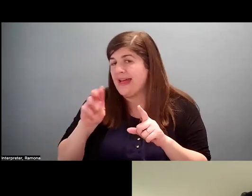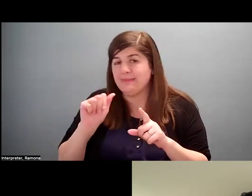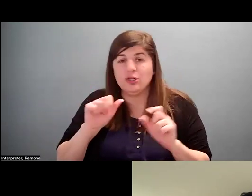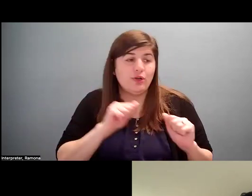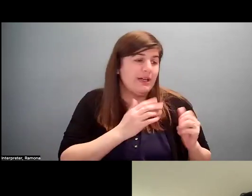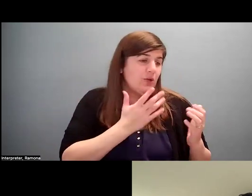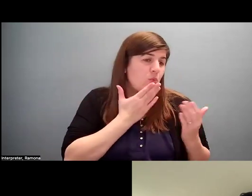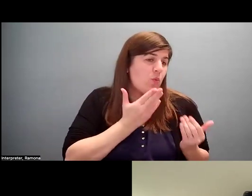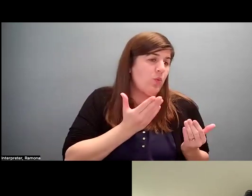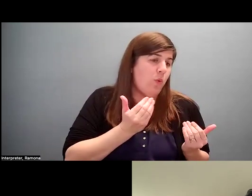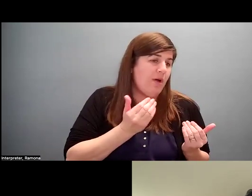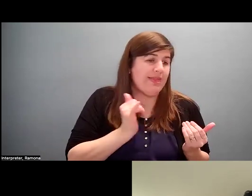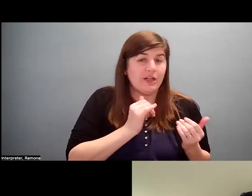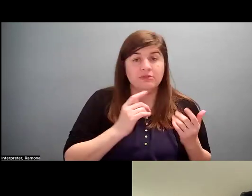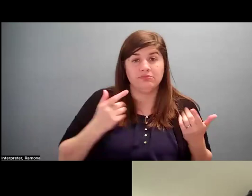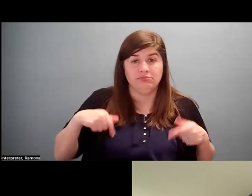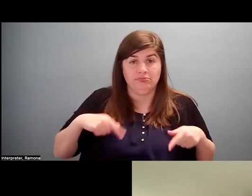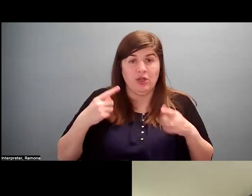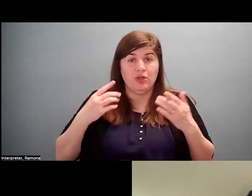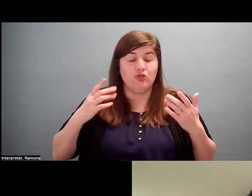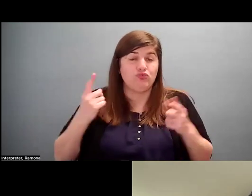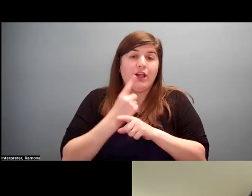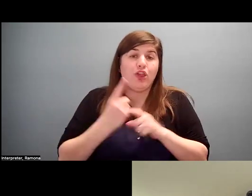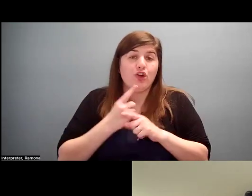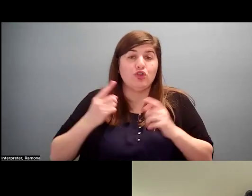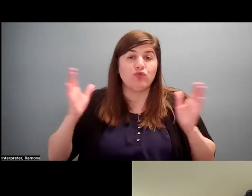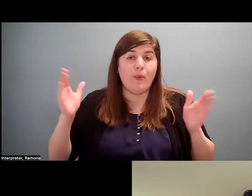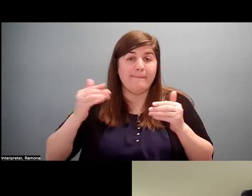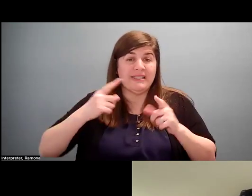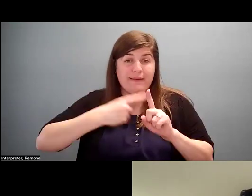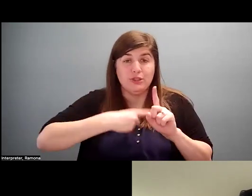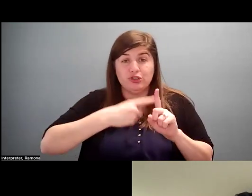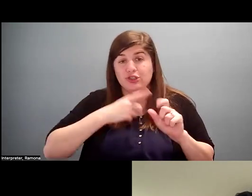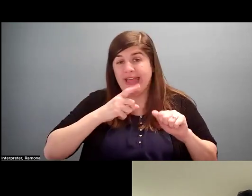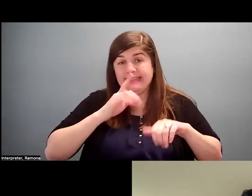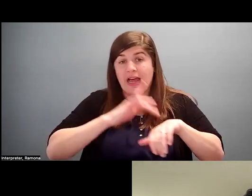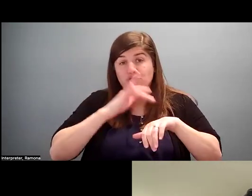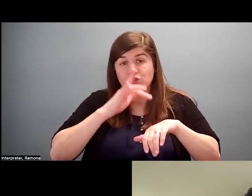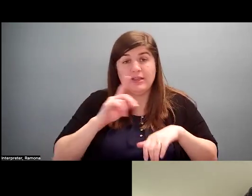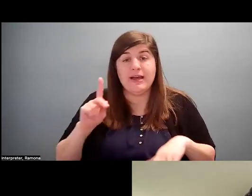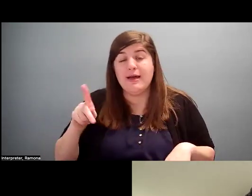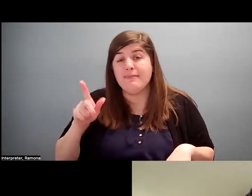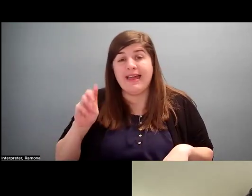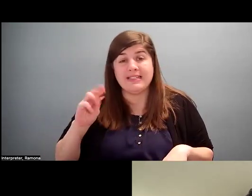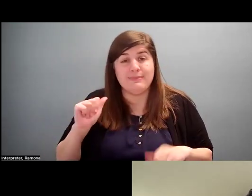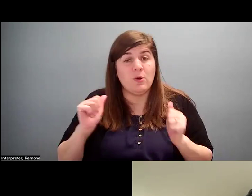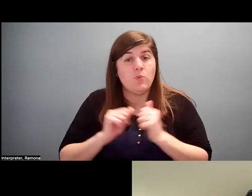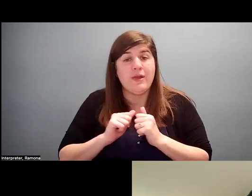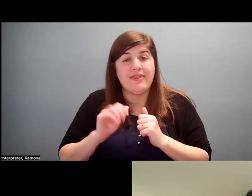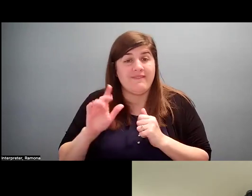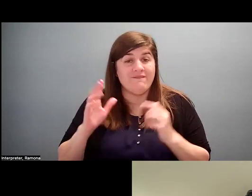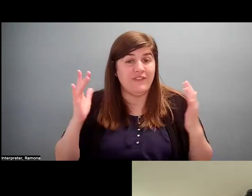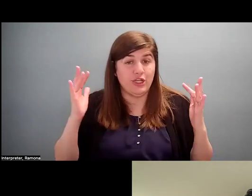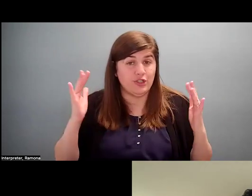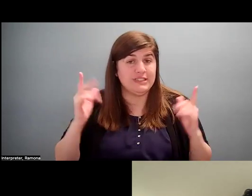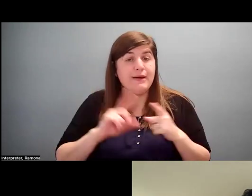cool as like room temperature. So that's why I was saying like you can touch Oh, um, right. a plasma with your finger, but they can